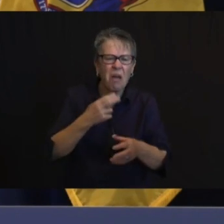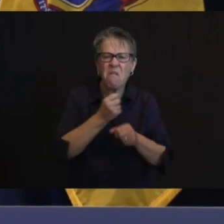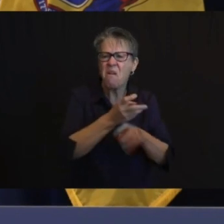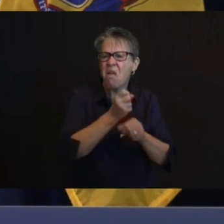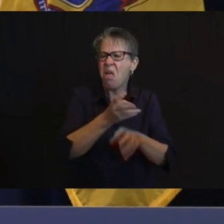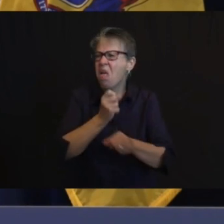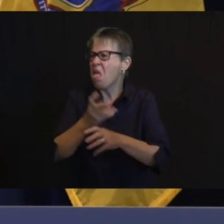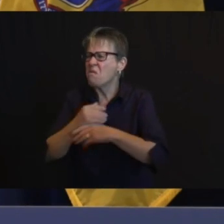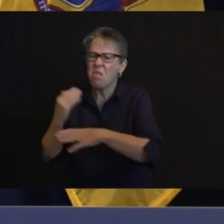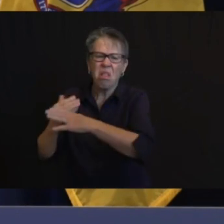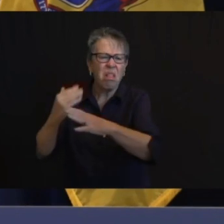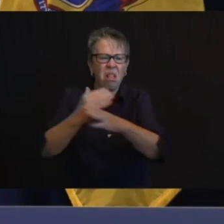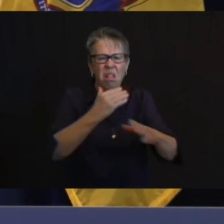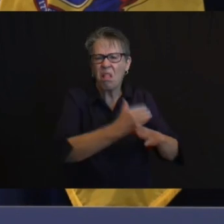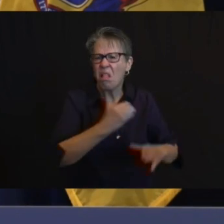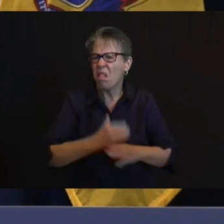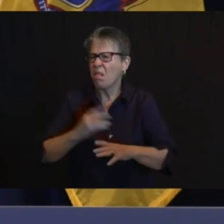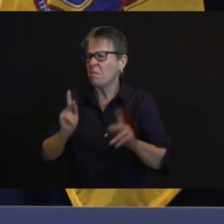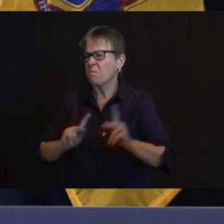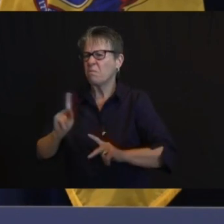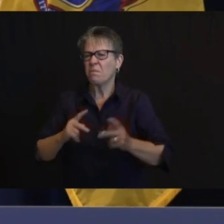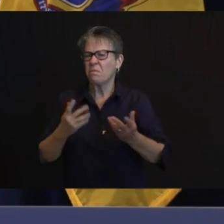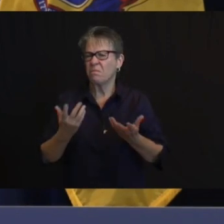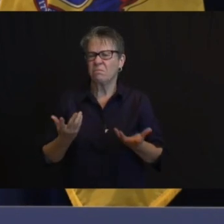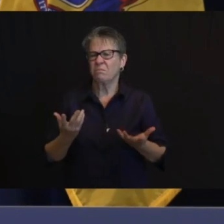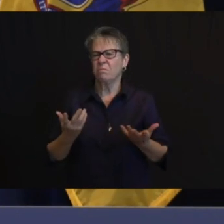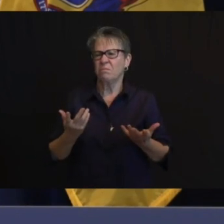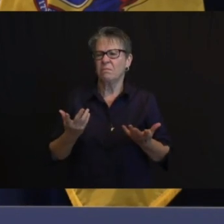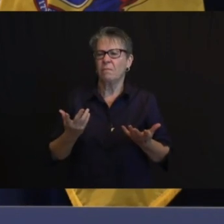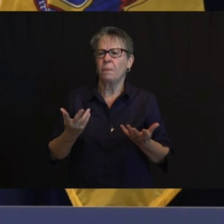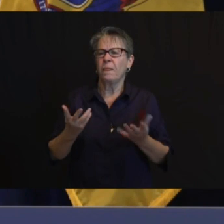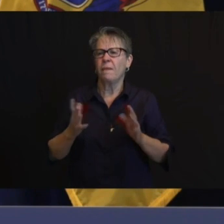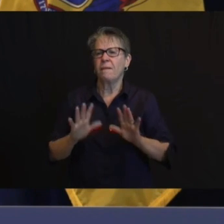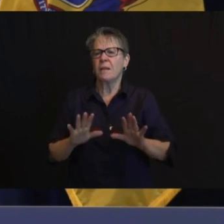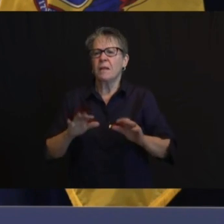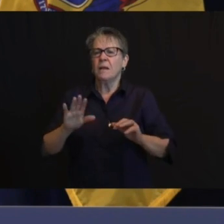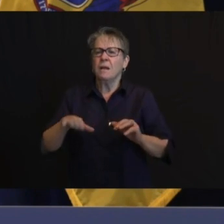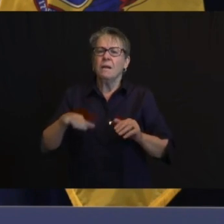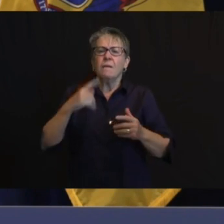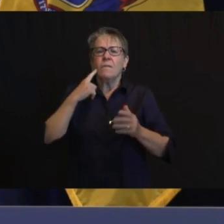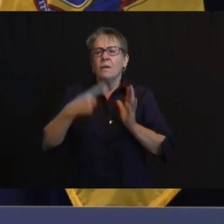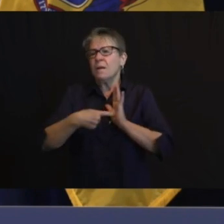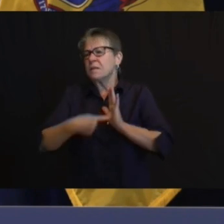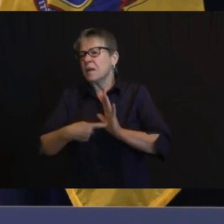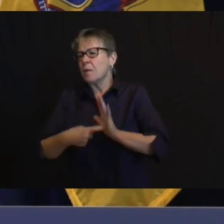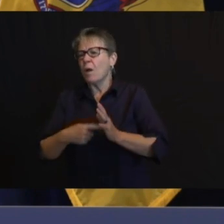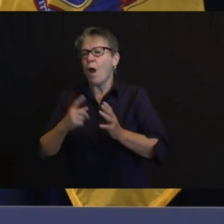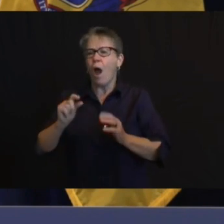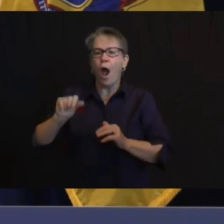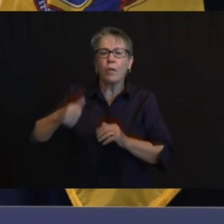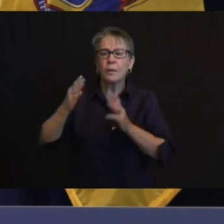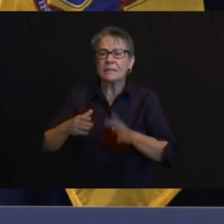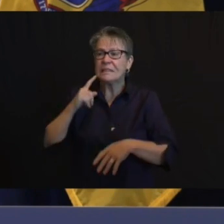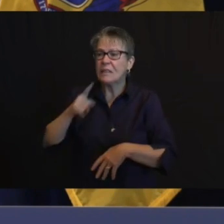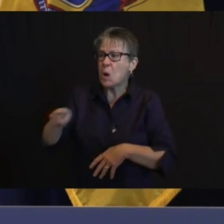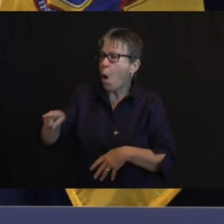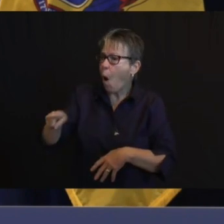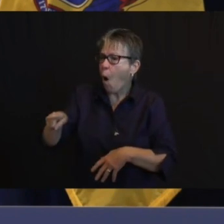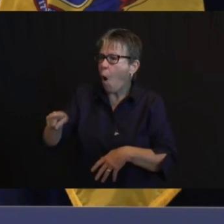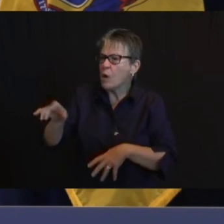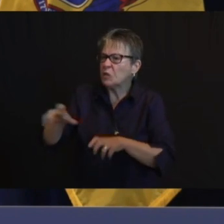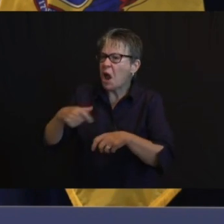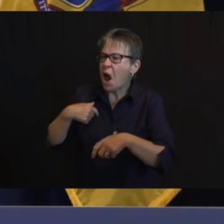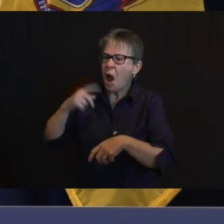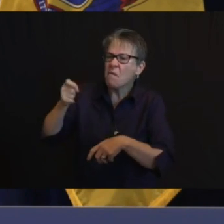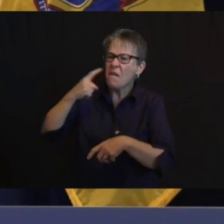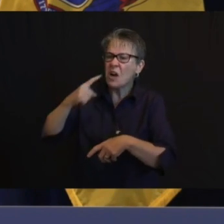treat a Stephen Miller or a Steve Bannon or a Jared Kushner, Jersey resident, the same. If they are out dining and they run into them